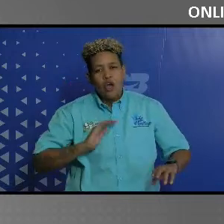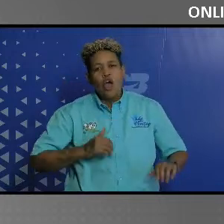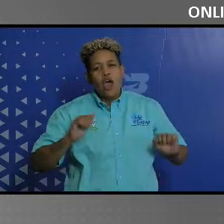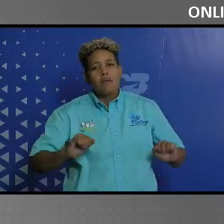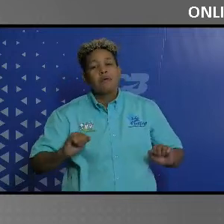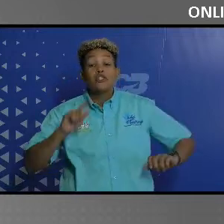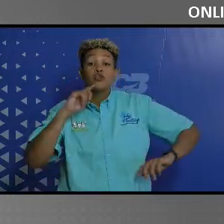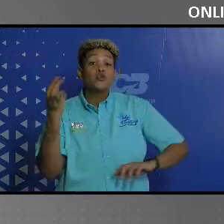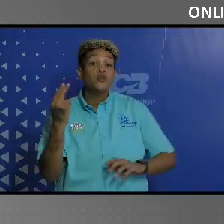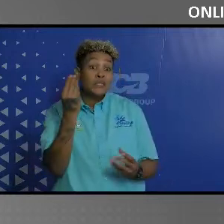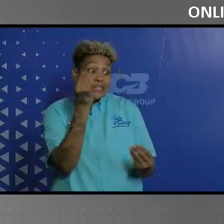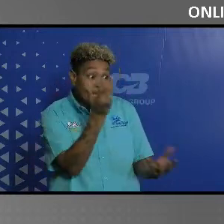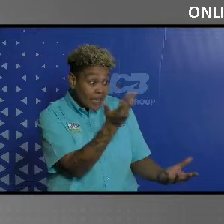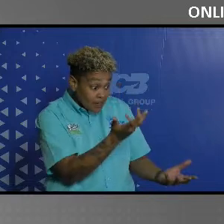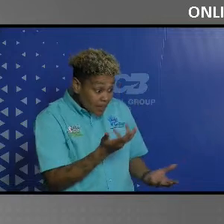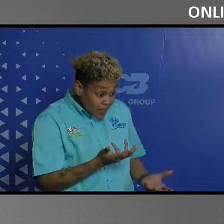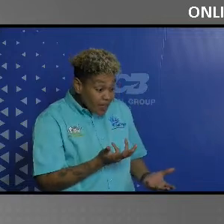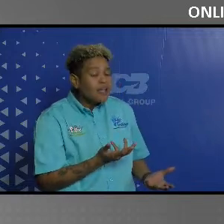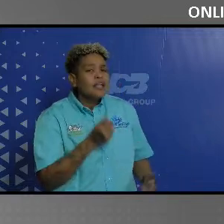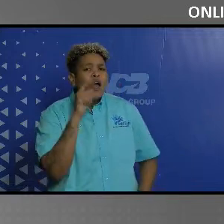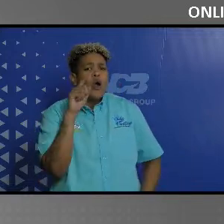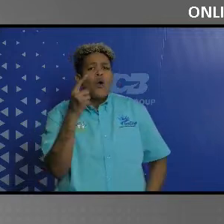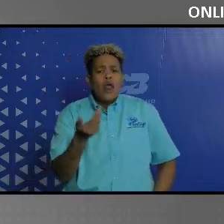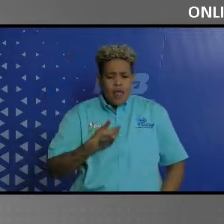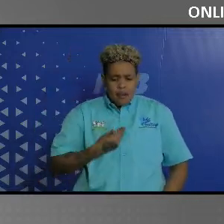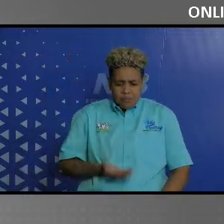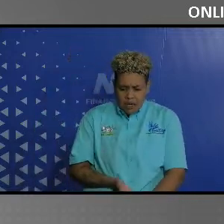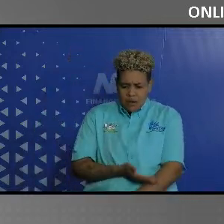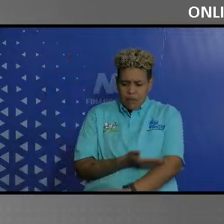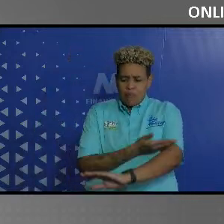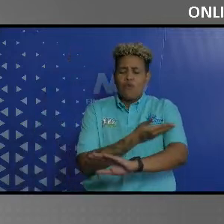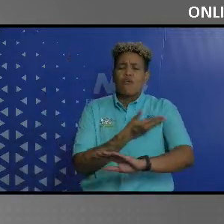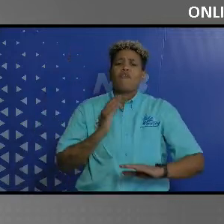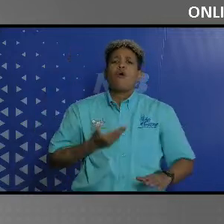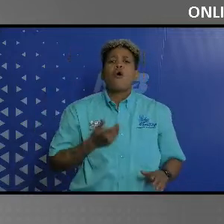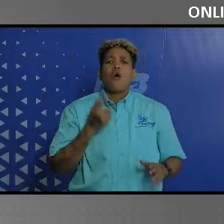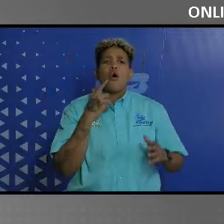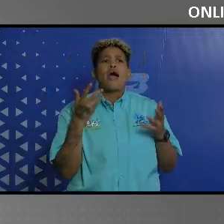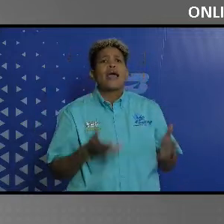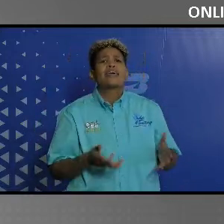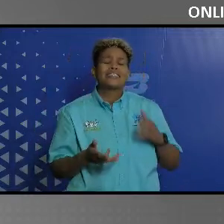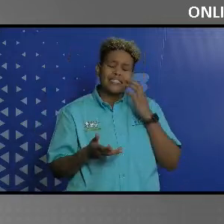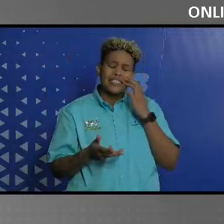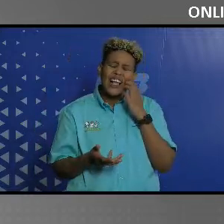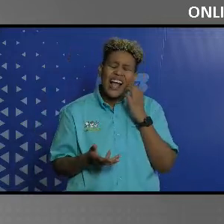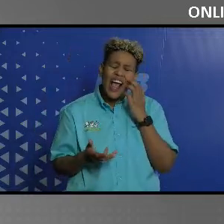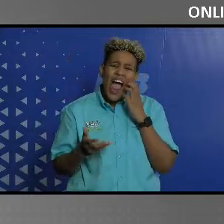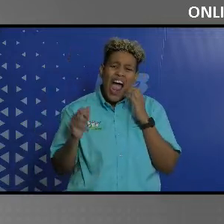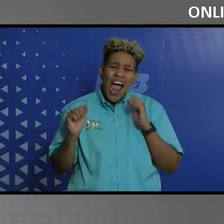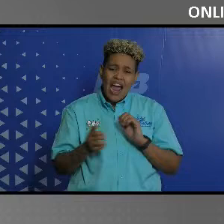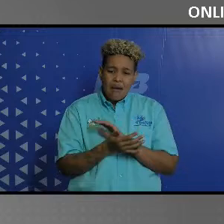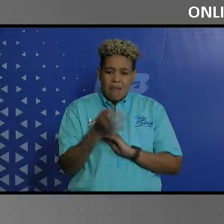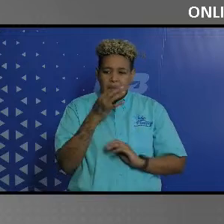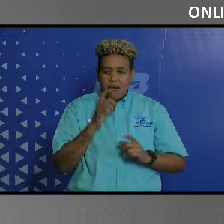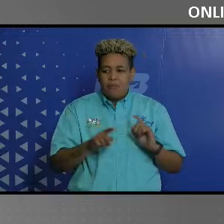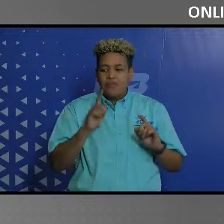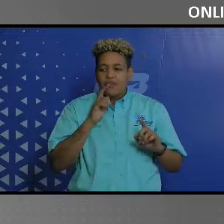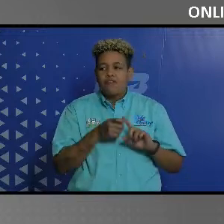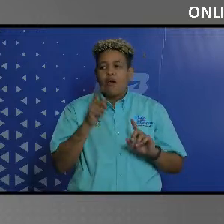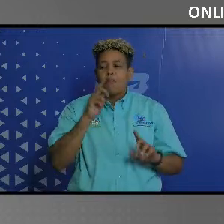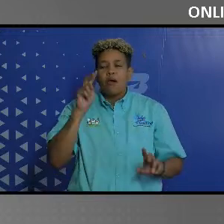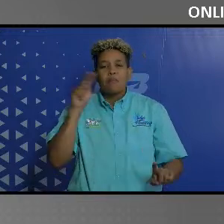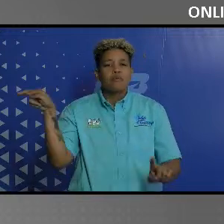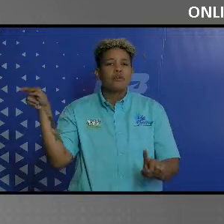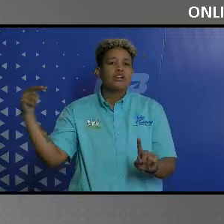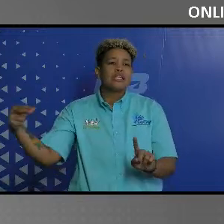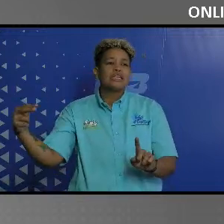to utilize the data not only to improve our existing capabilities, but from a predictive